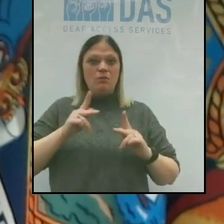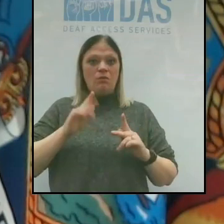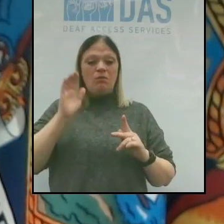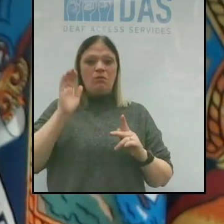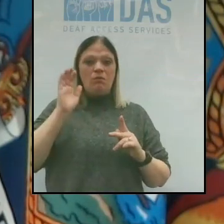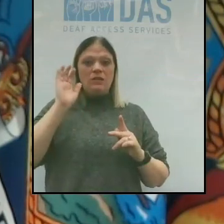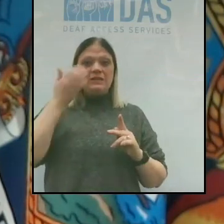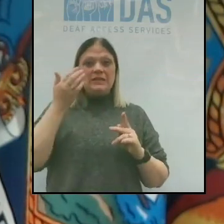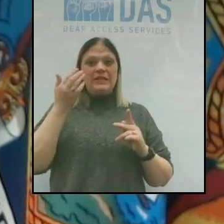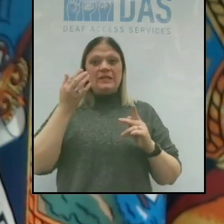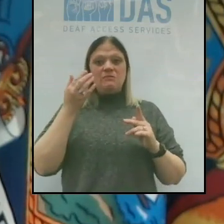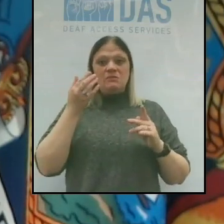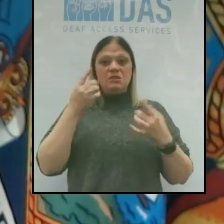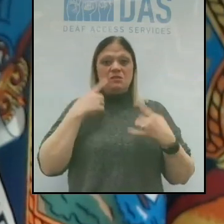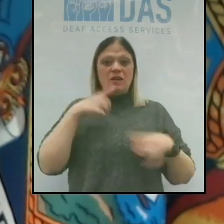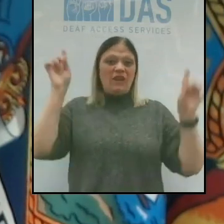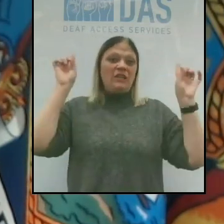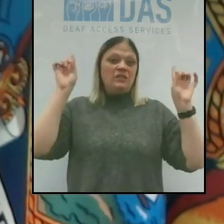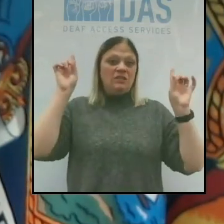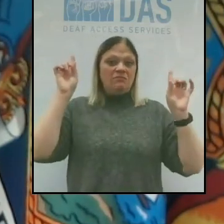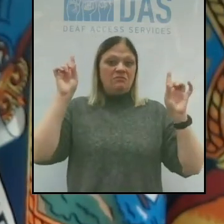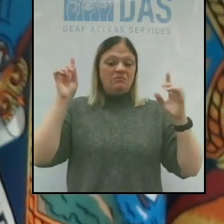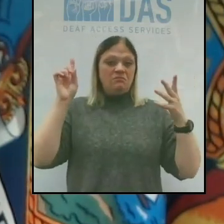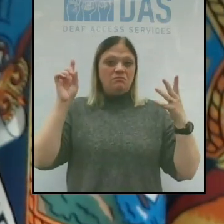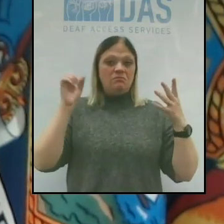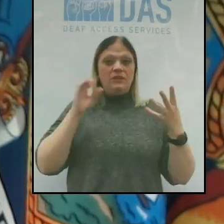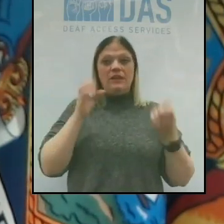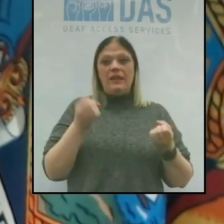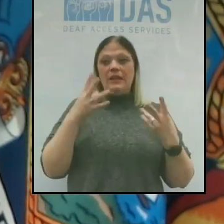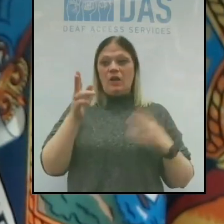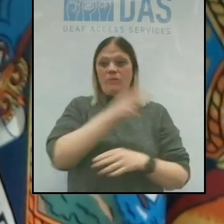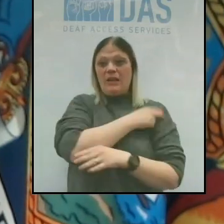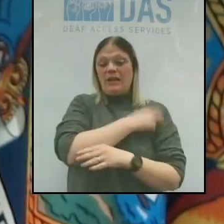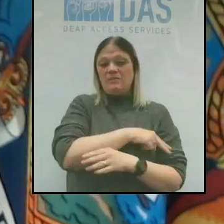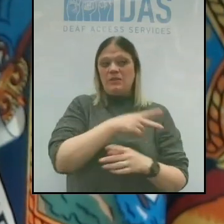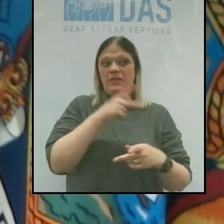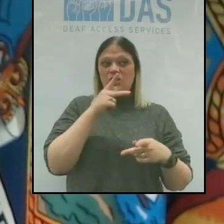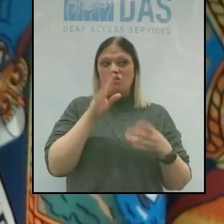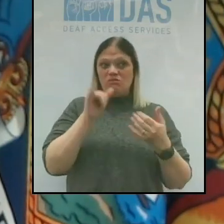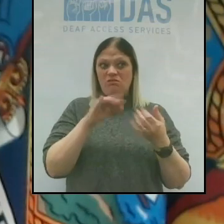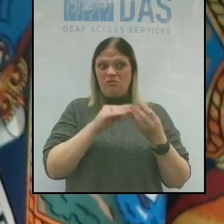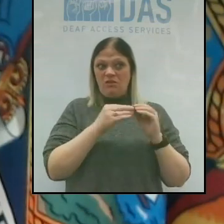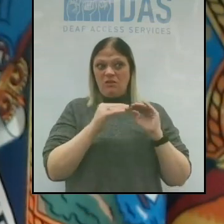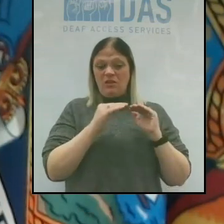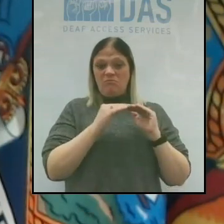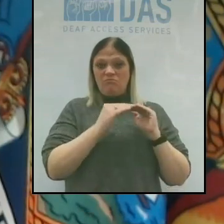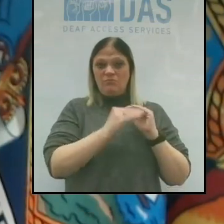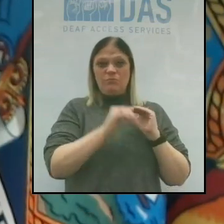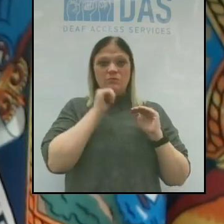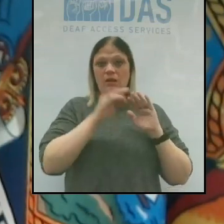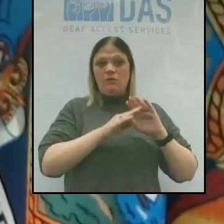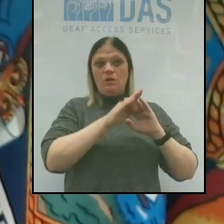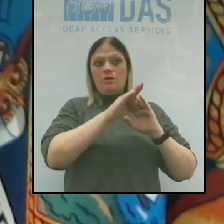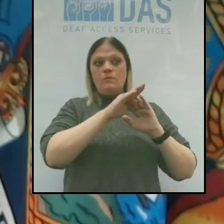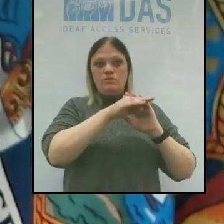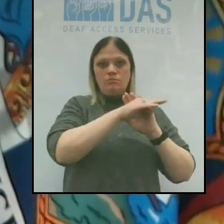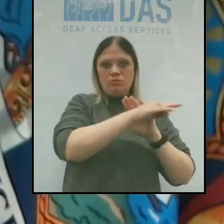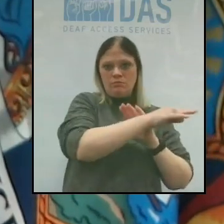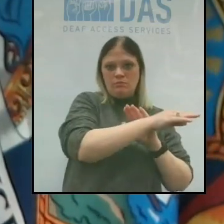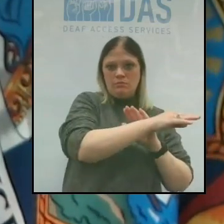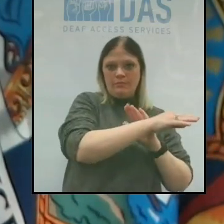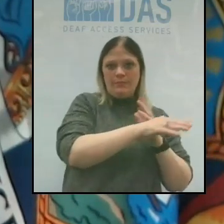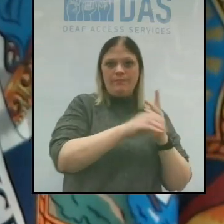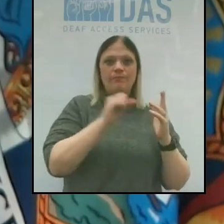keeping the number of hospitalizations flat, so to preventing an increase. And